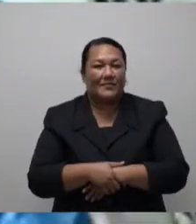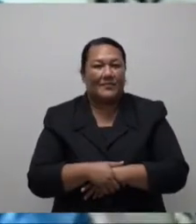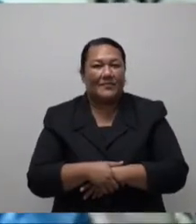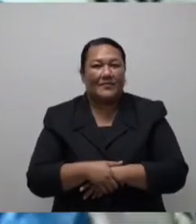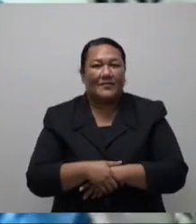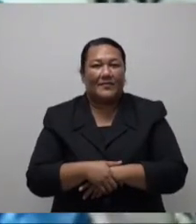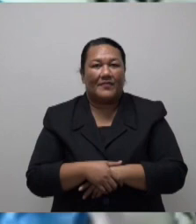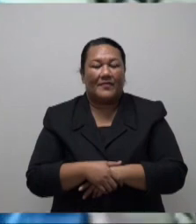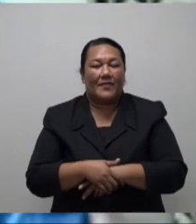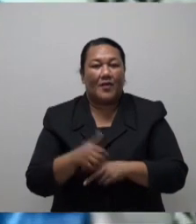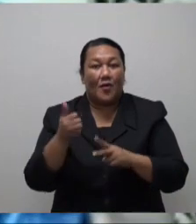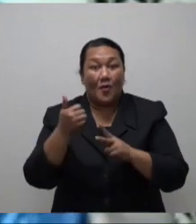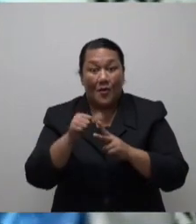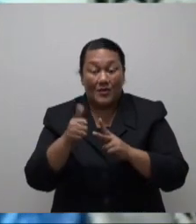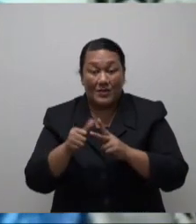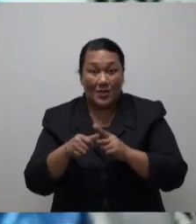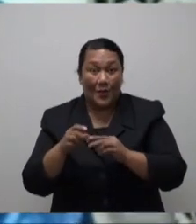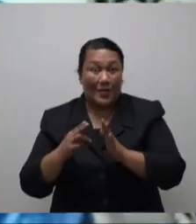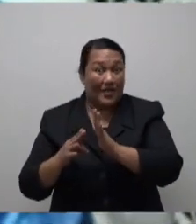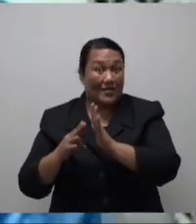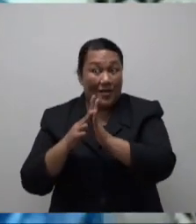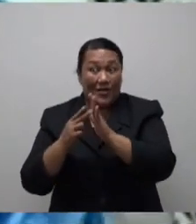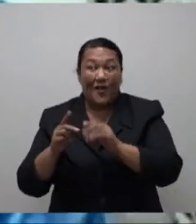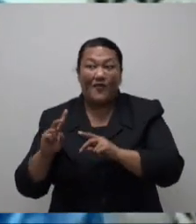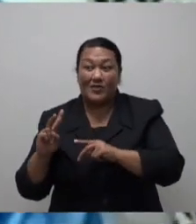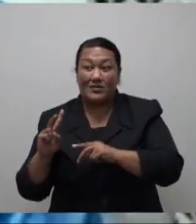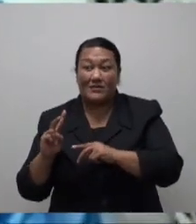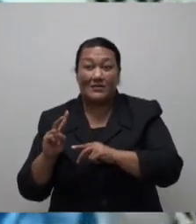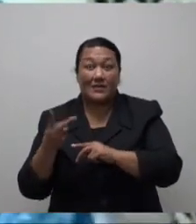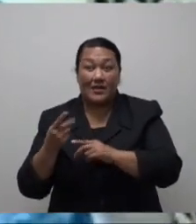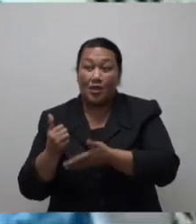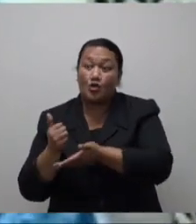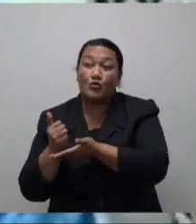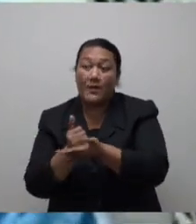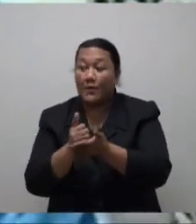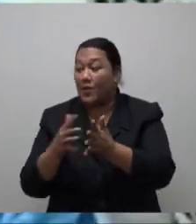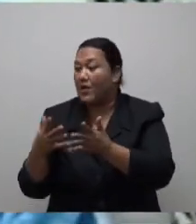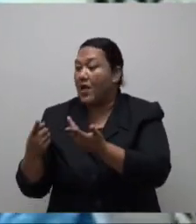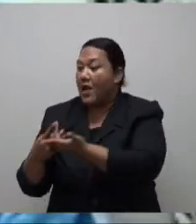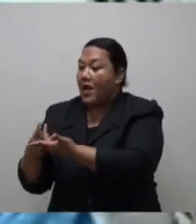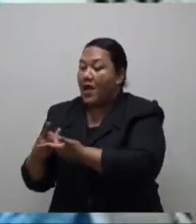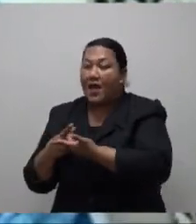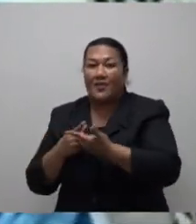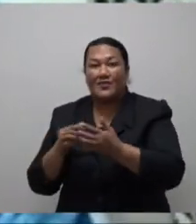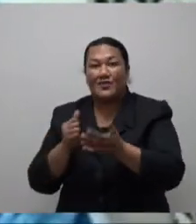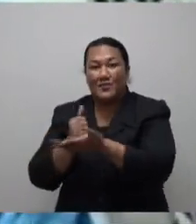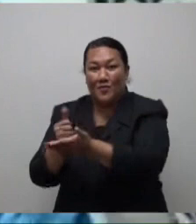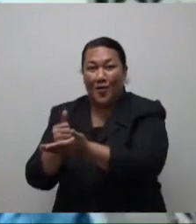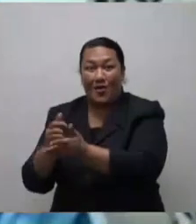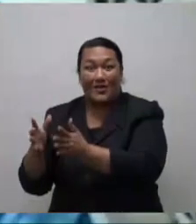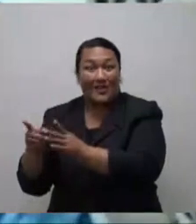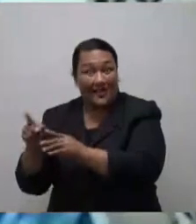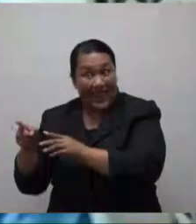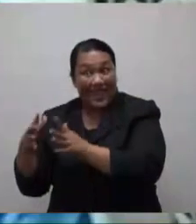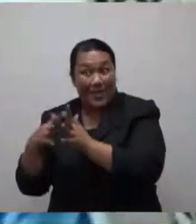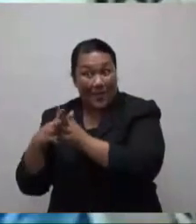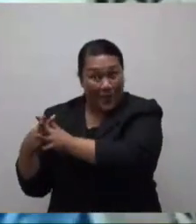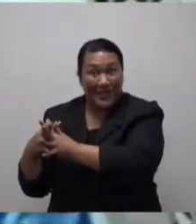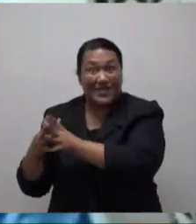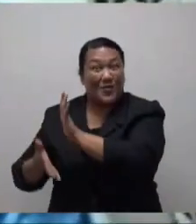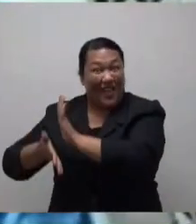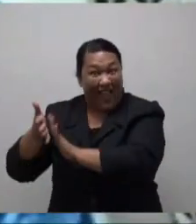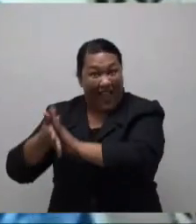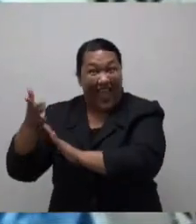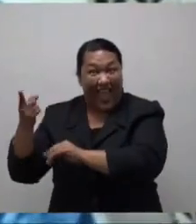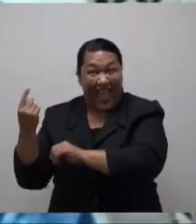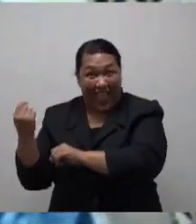the North and the Central Division to support the Western Division when the outbreak was high in the Western Division.